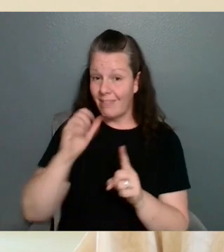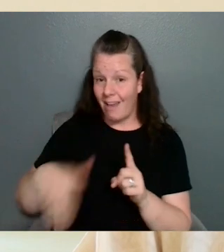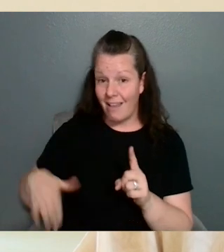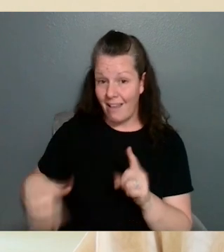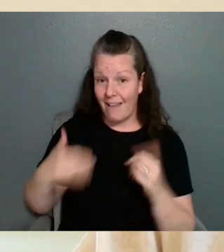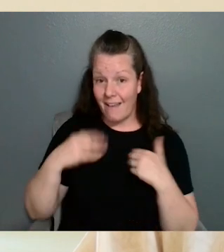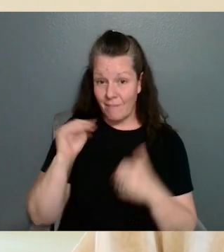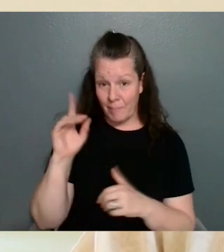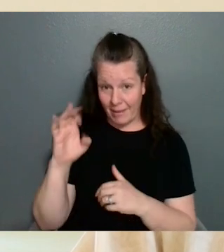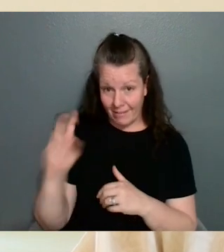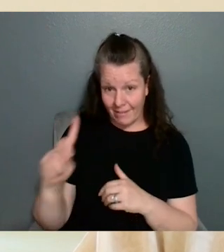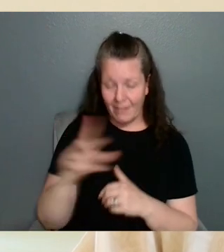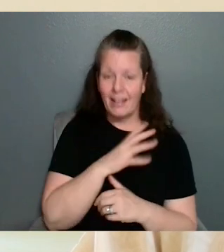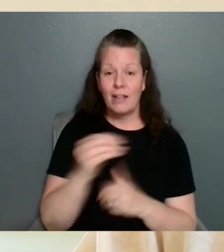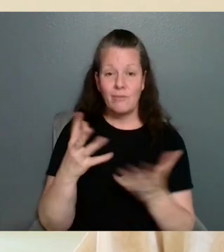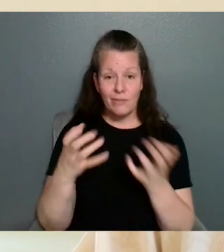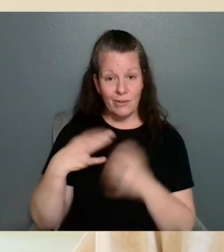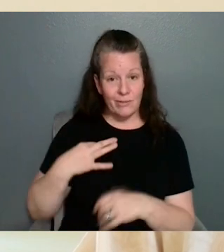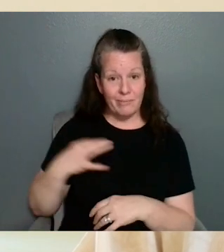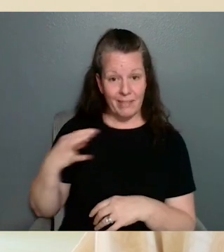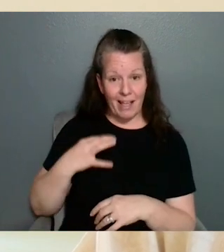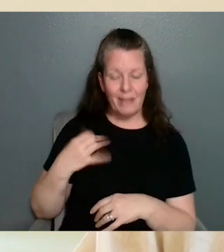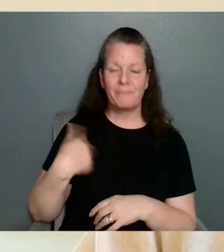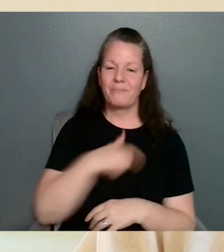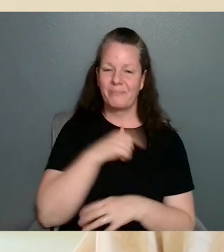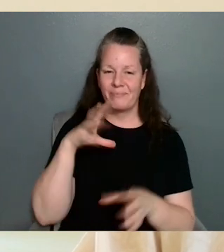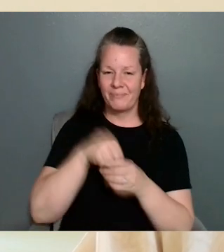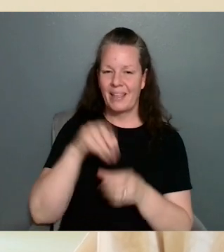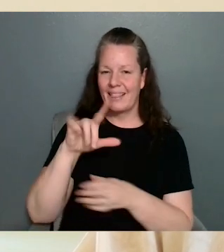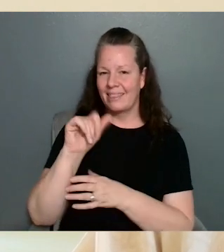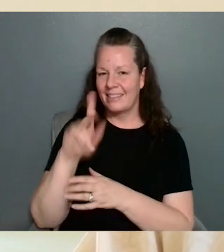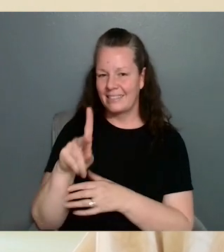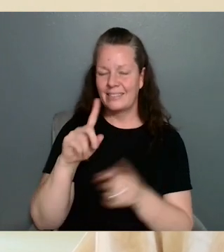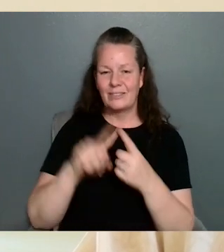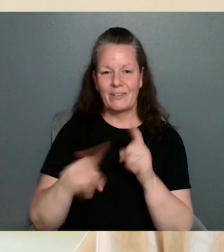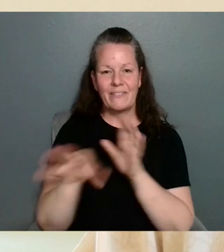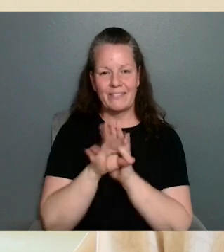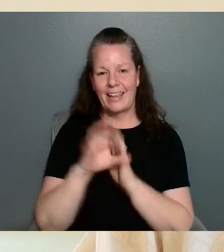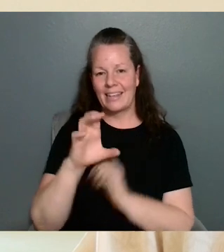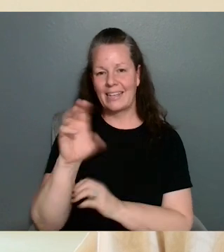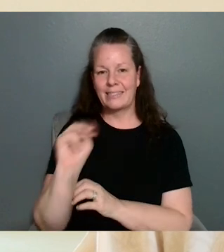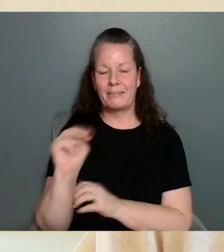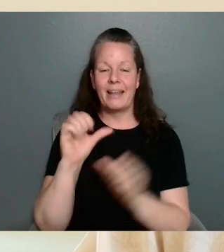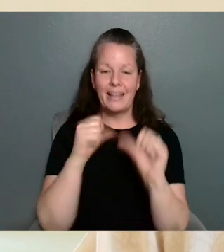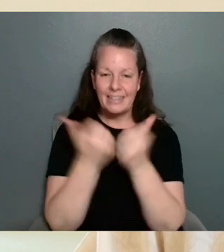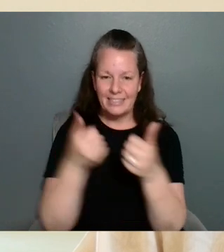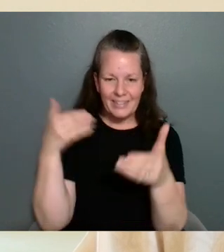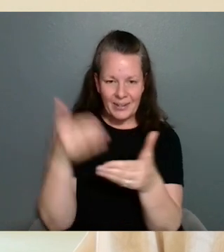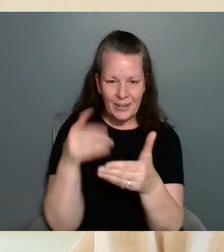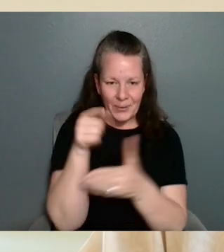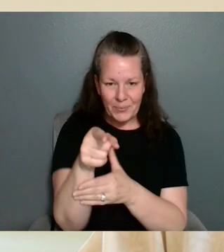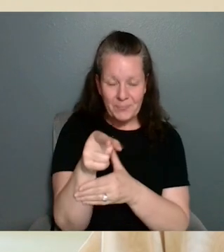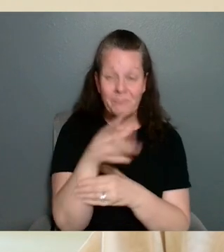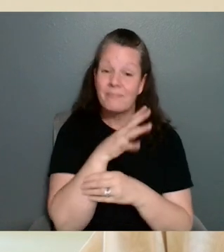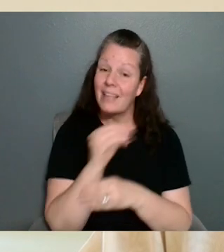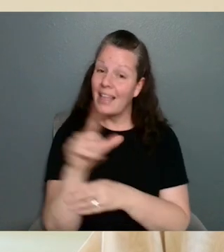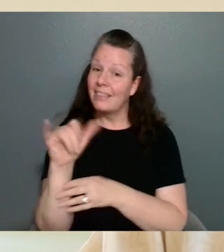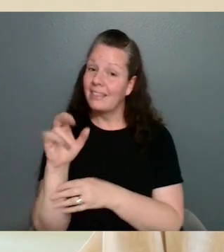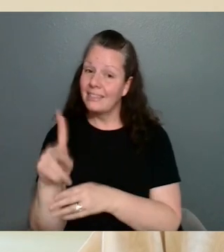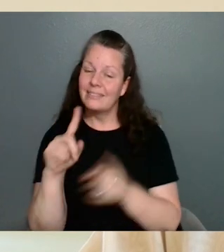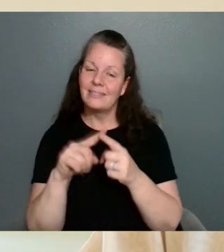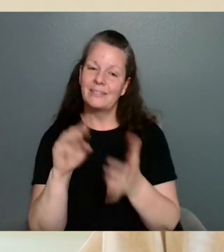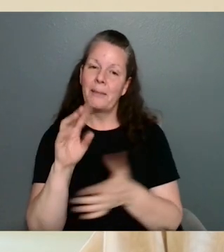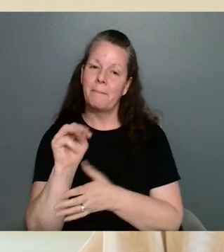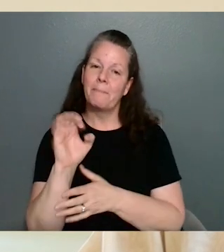Medicaid recipient and you would like to apply, we have included links to find a case management agency near you, as well as